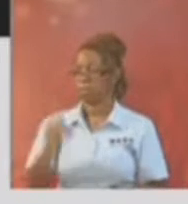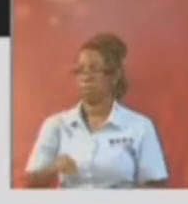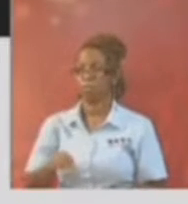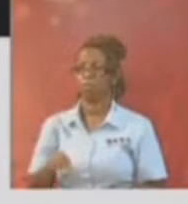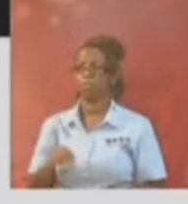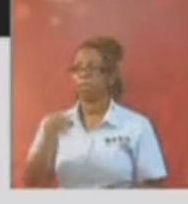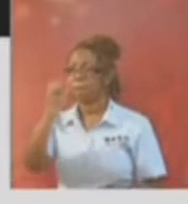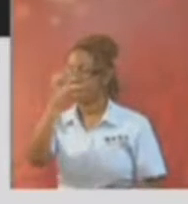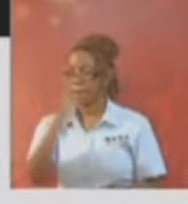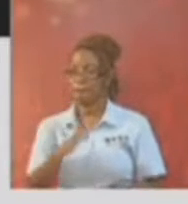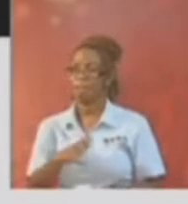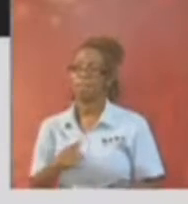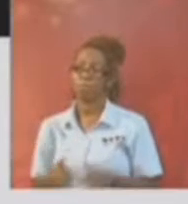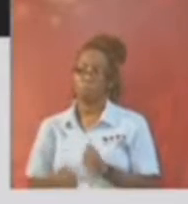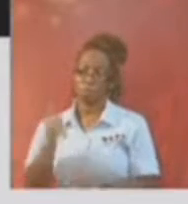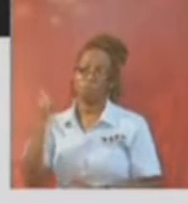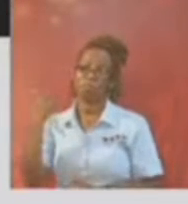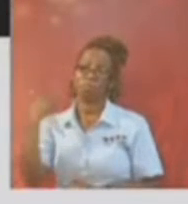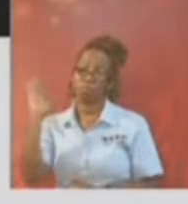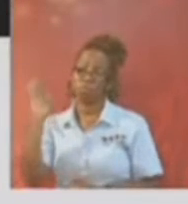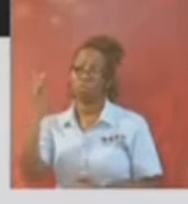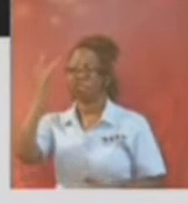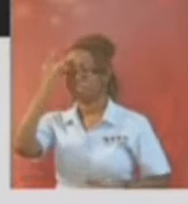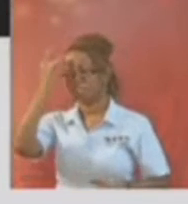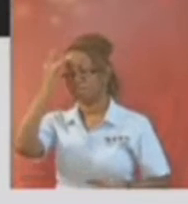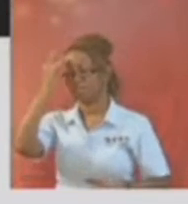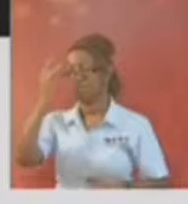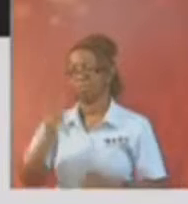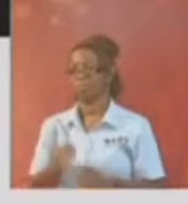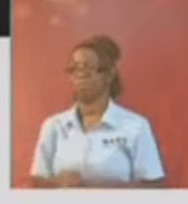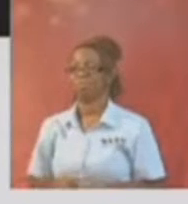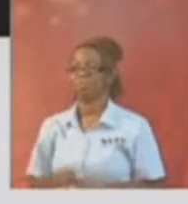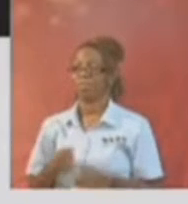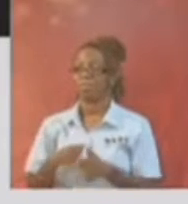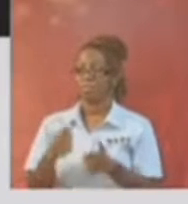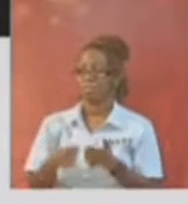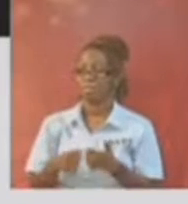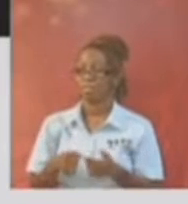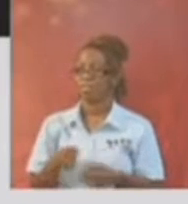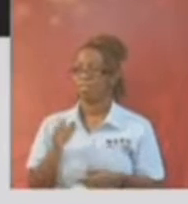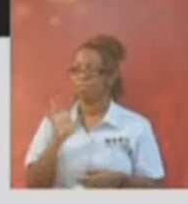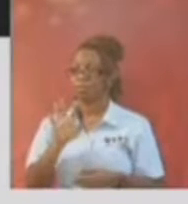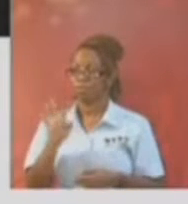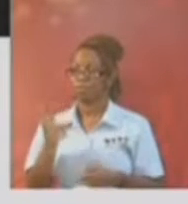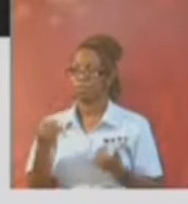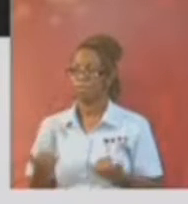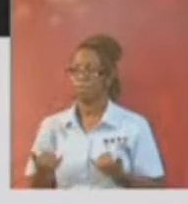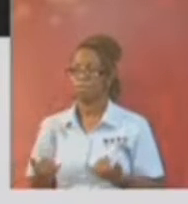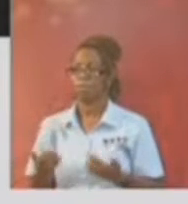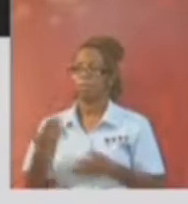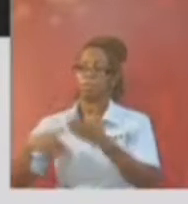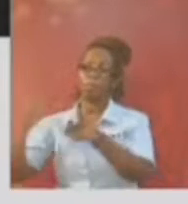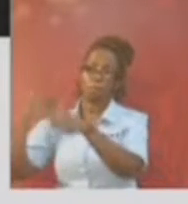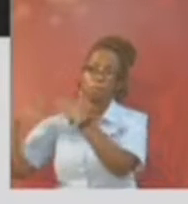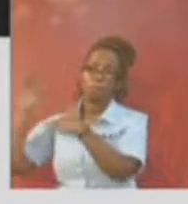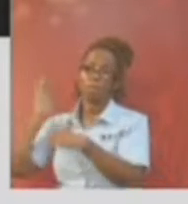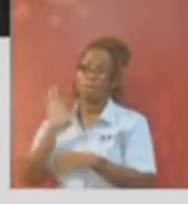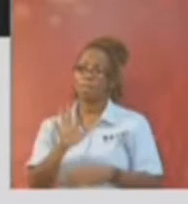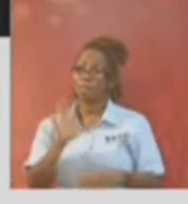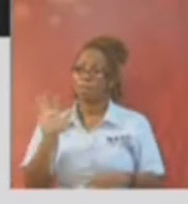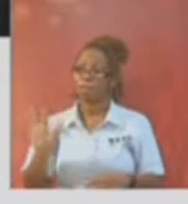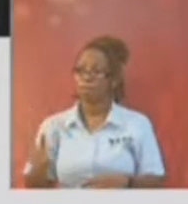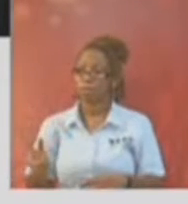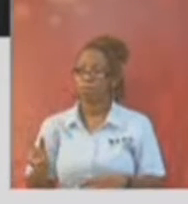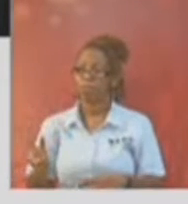that 54% is a slight increase over the 52% we'd been reporting previously, and that's really driven by